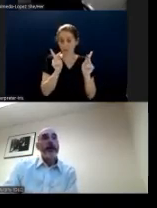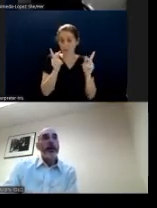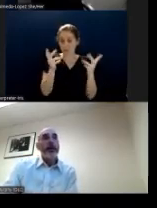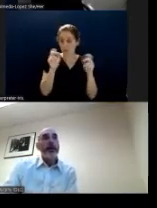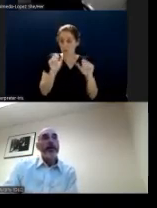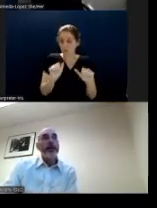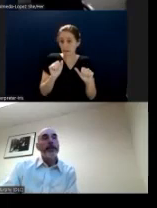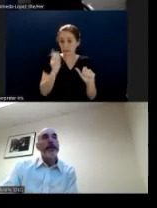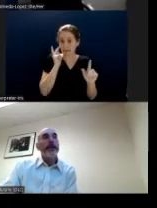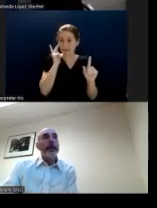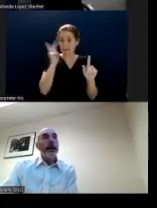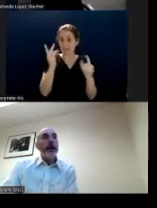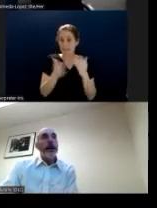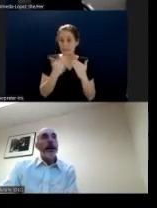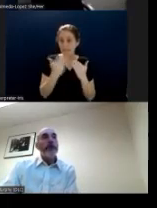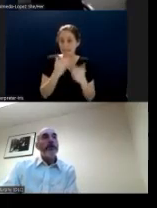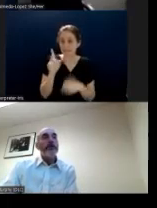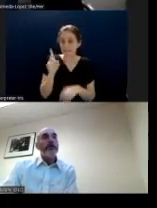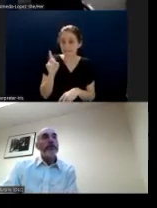can view it easily?